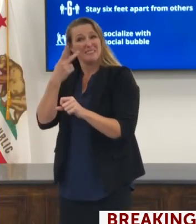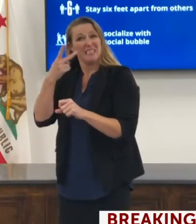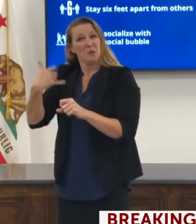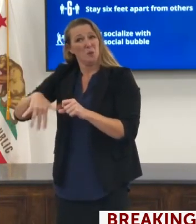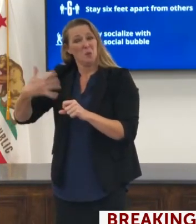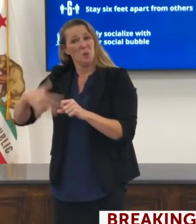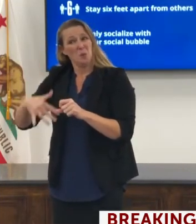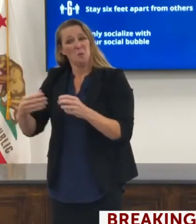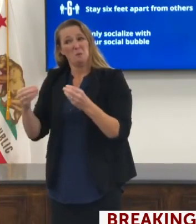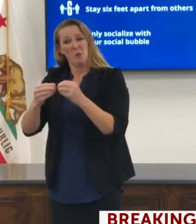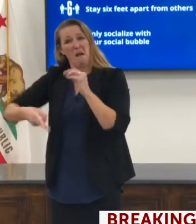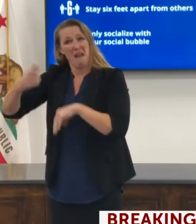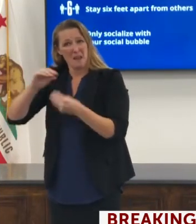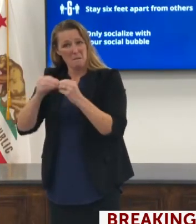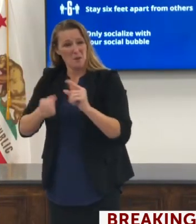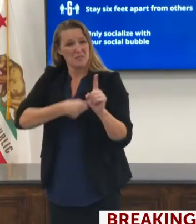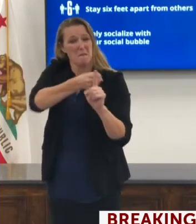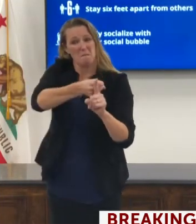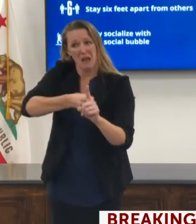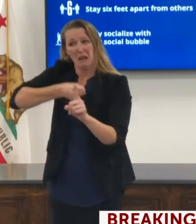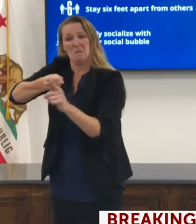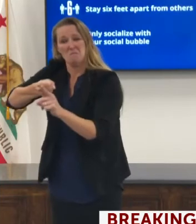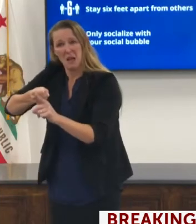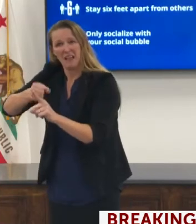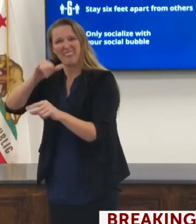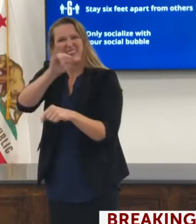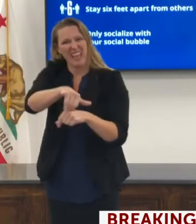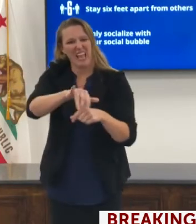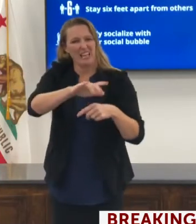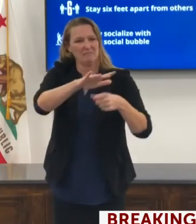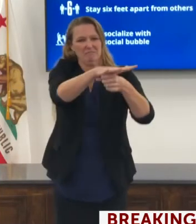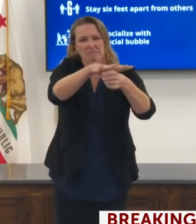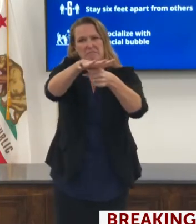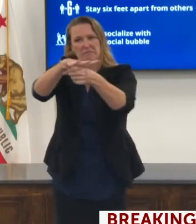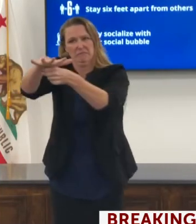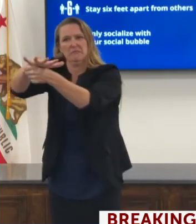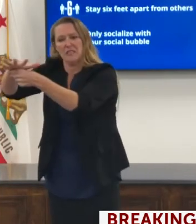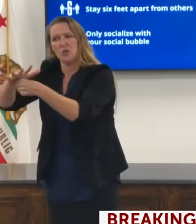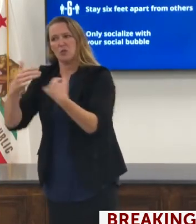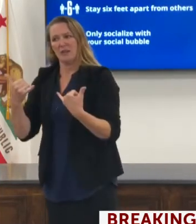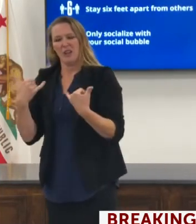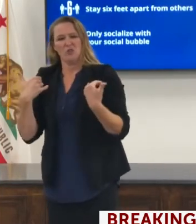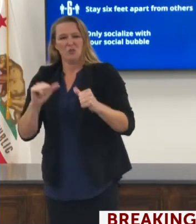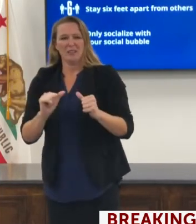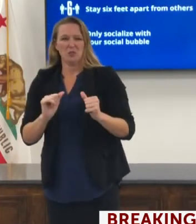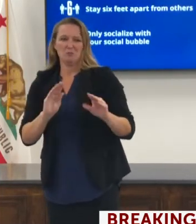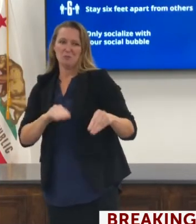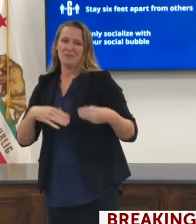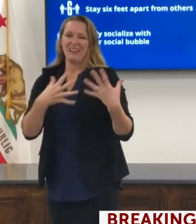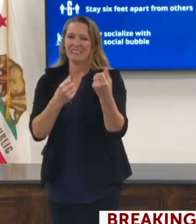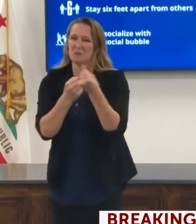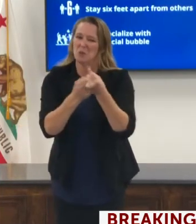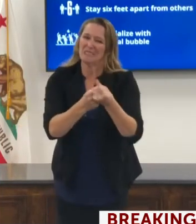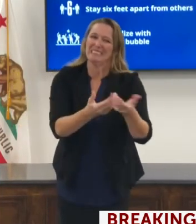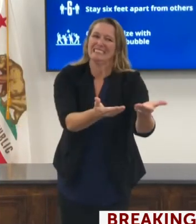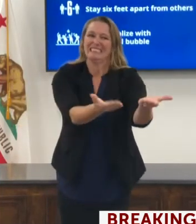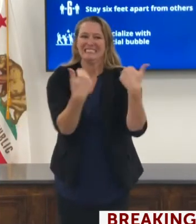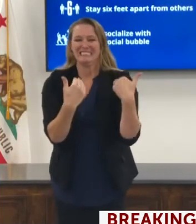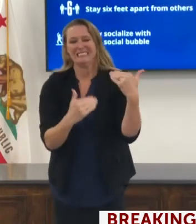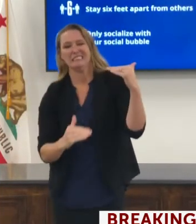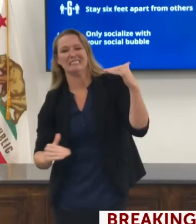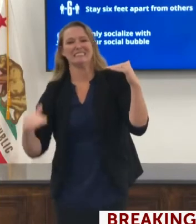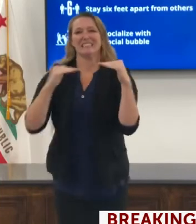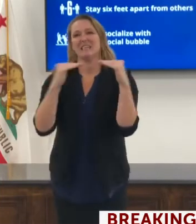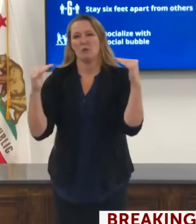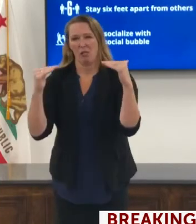but across the nation, so that we can have an even playing field. And lastly, I want to talk